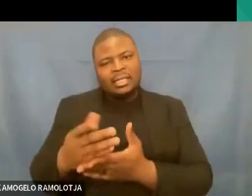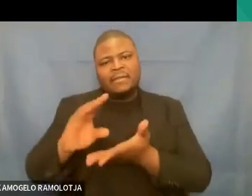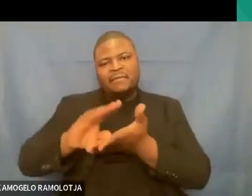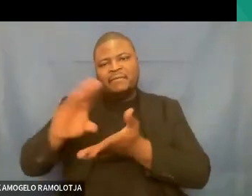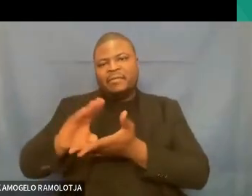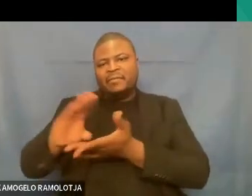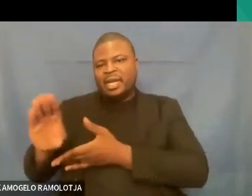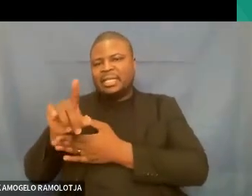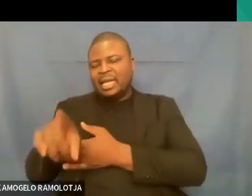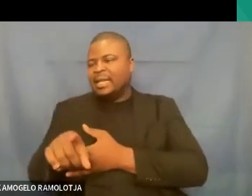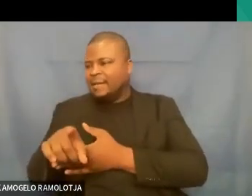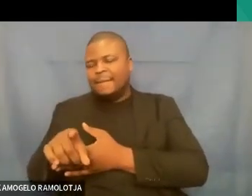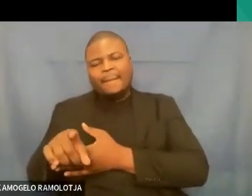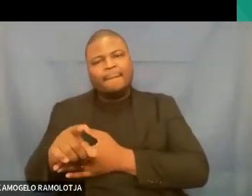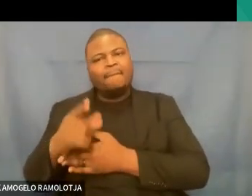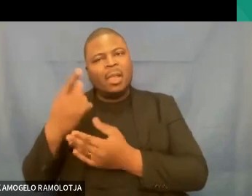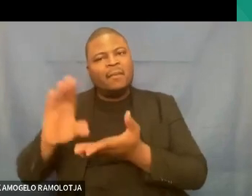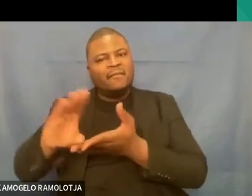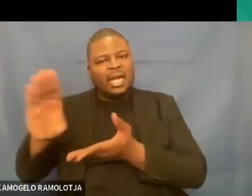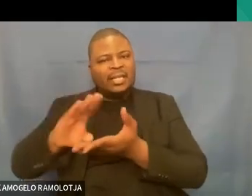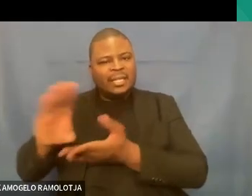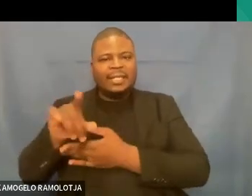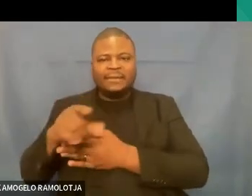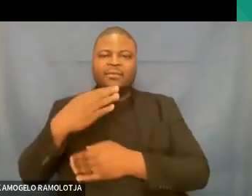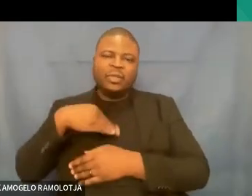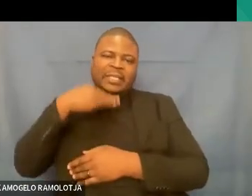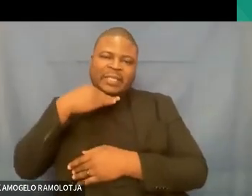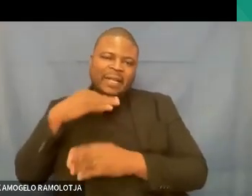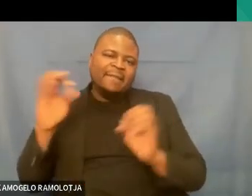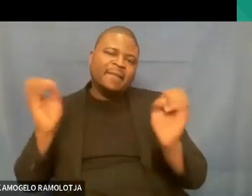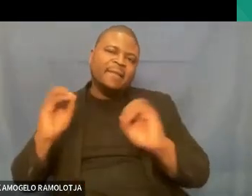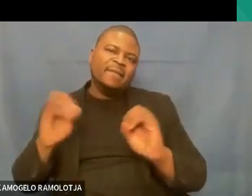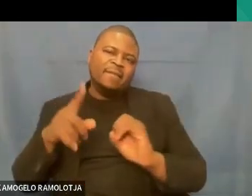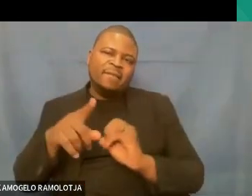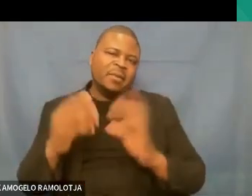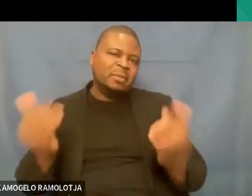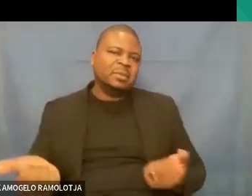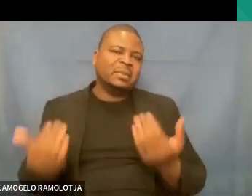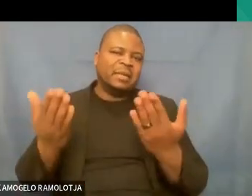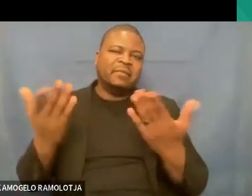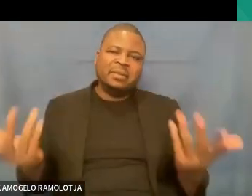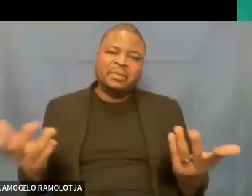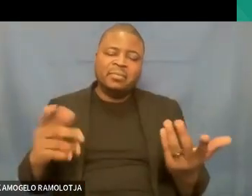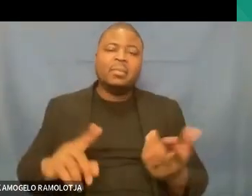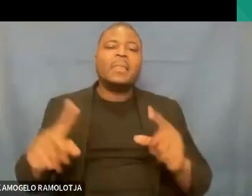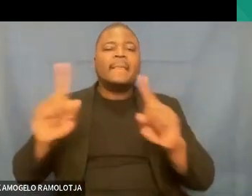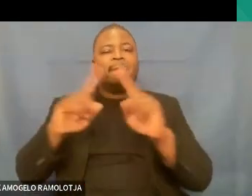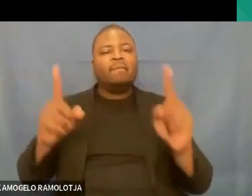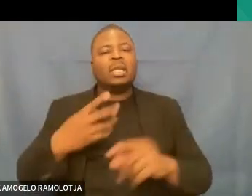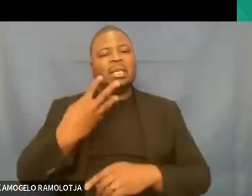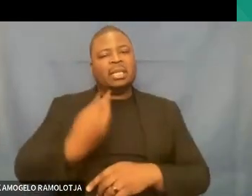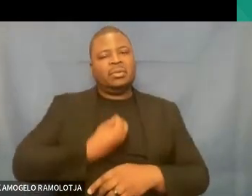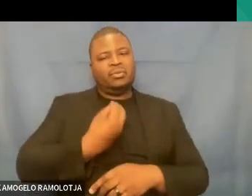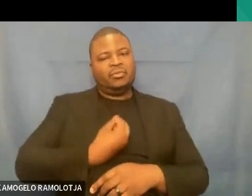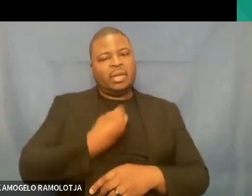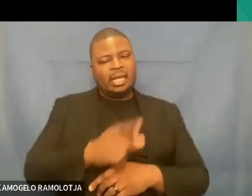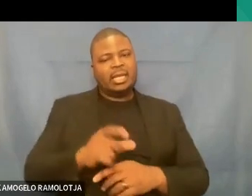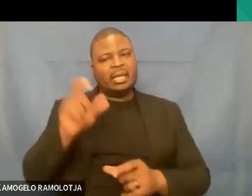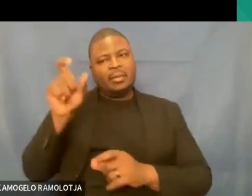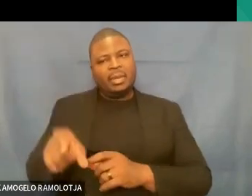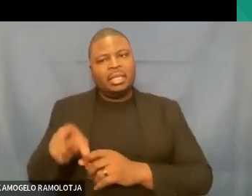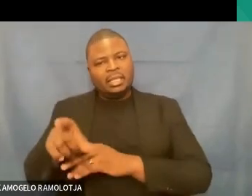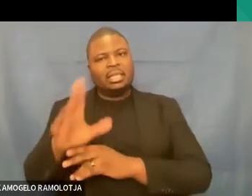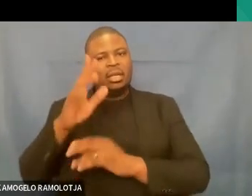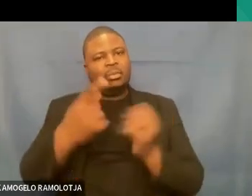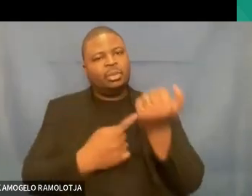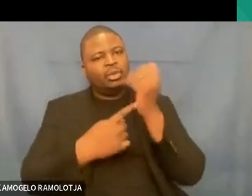KP interventions, which leads to a fragmentation of services. So a young person will show up to a particular site and they